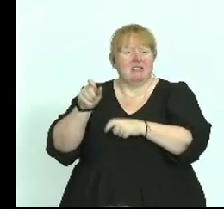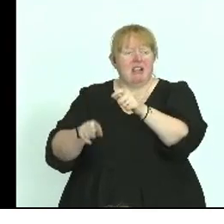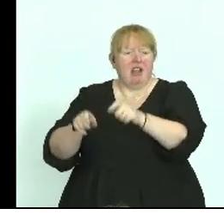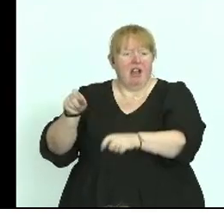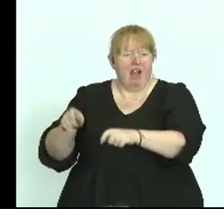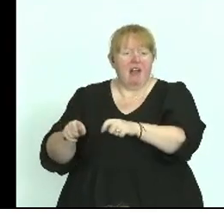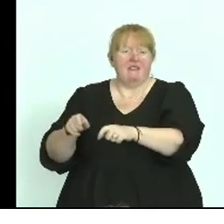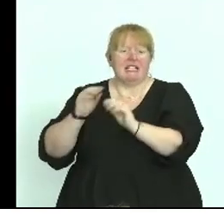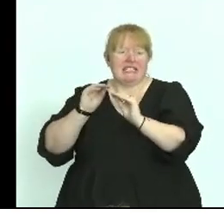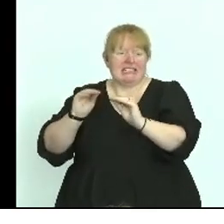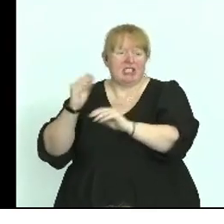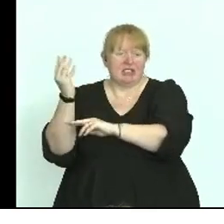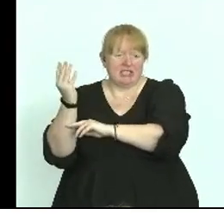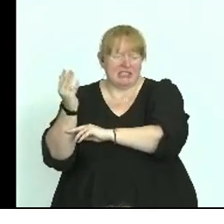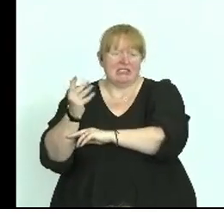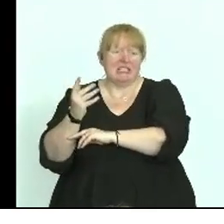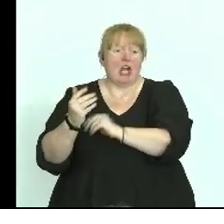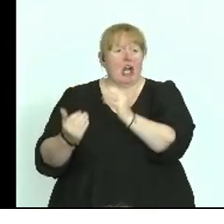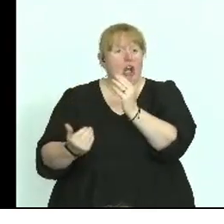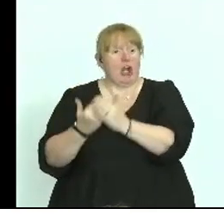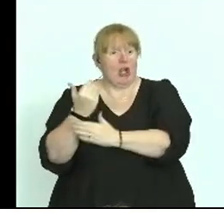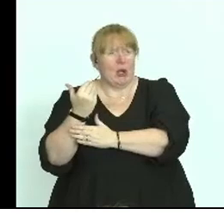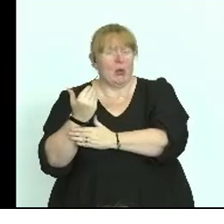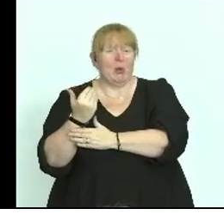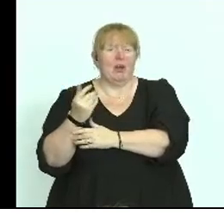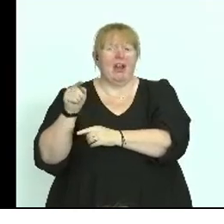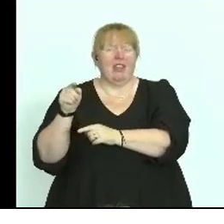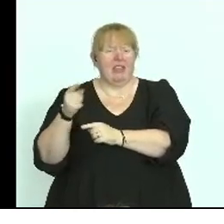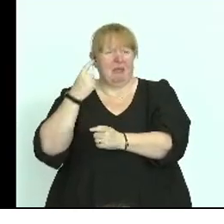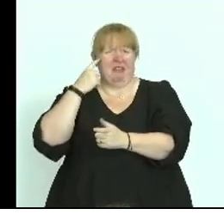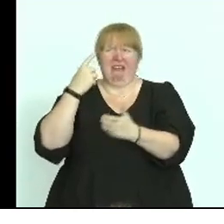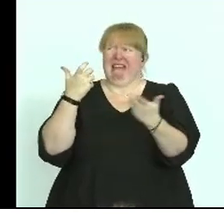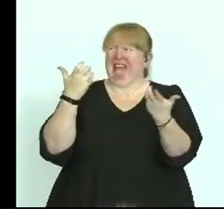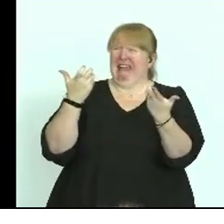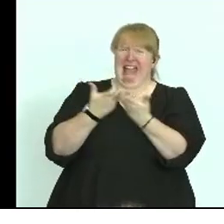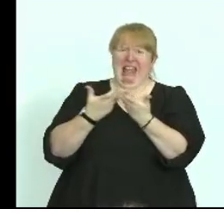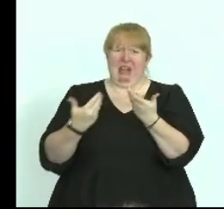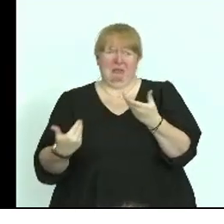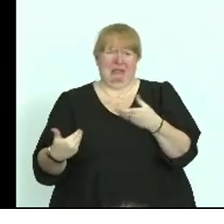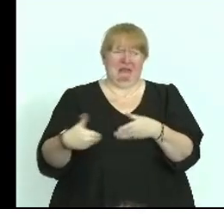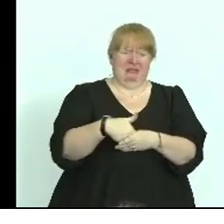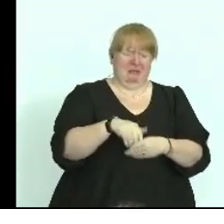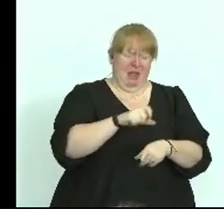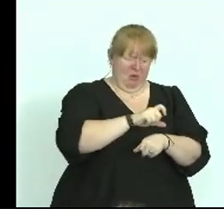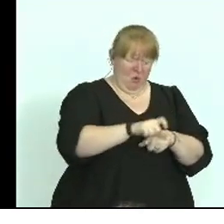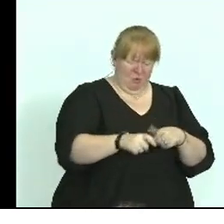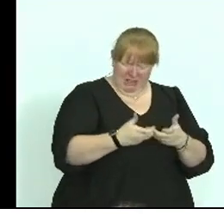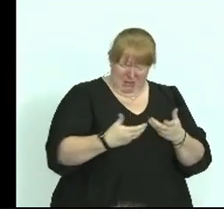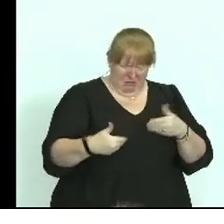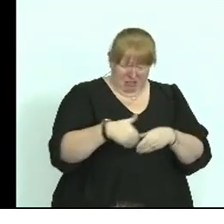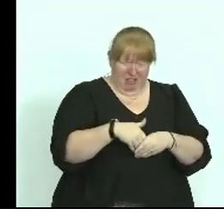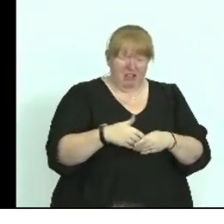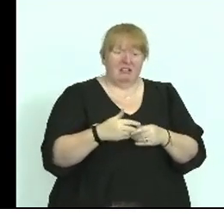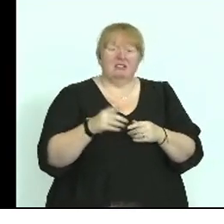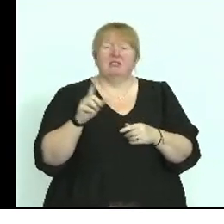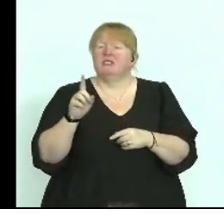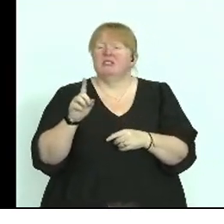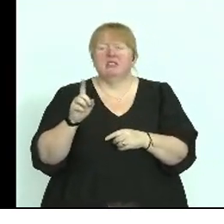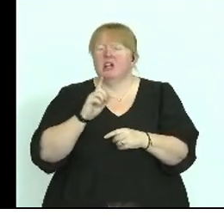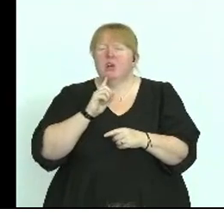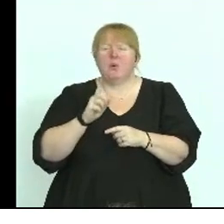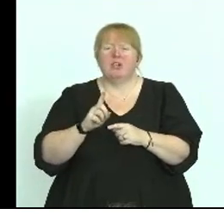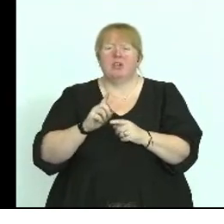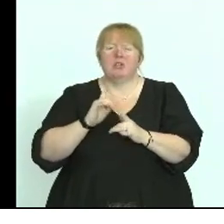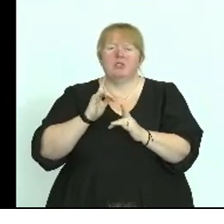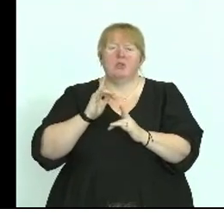or new to thinking about how would I put this into a course, feel like, oh my God, there's so much. We don't start with the Web